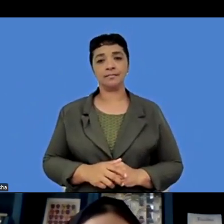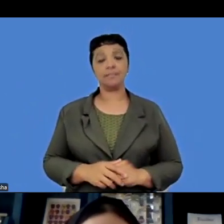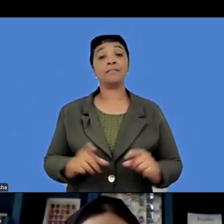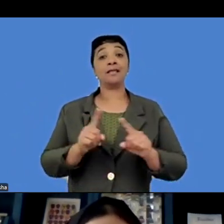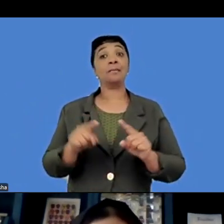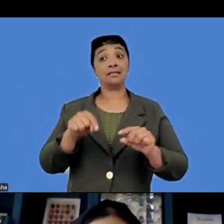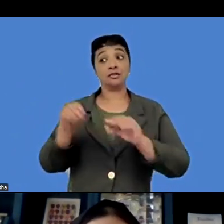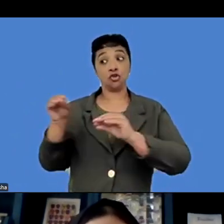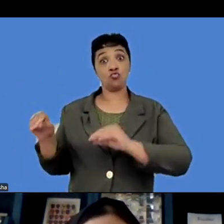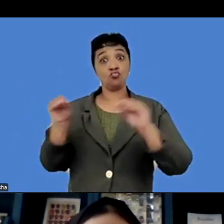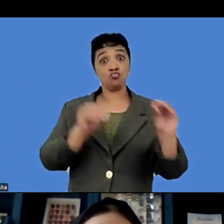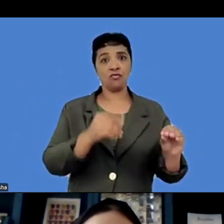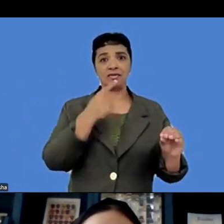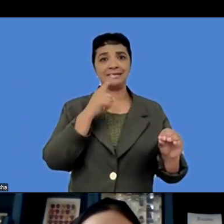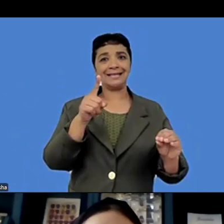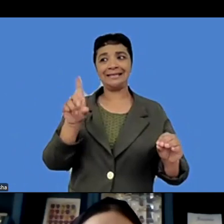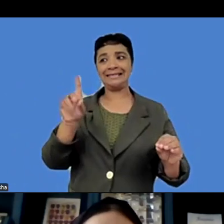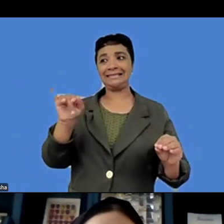for deinstitutionalization